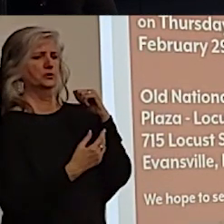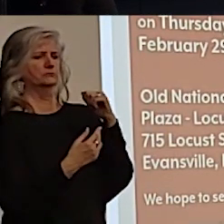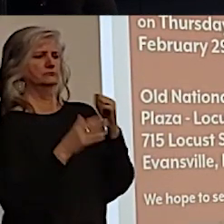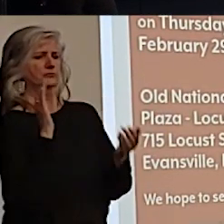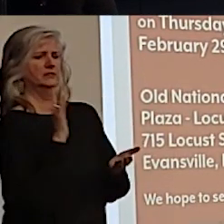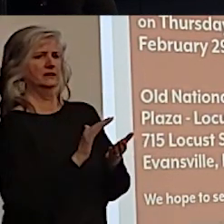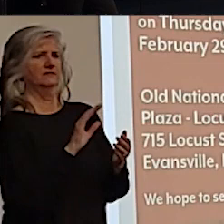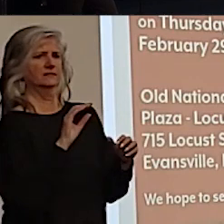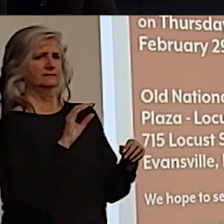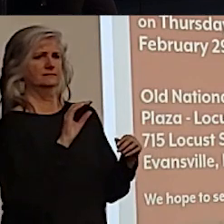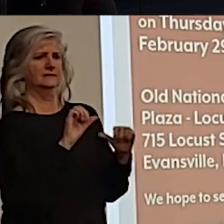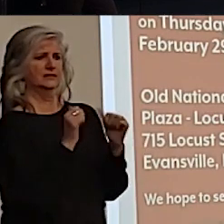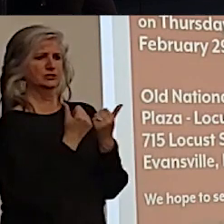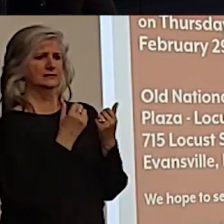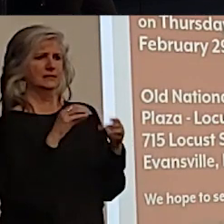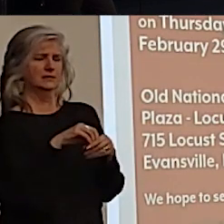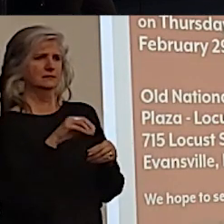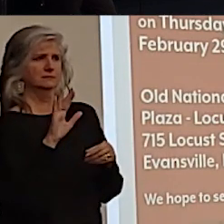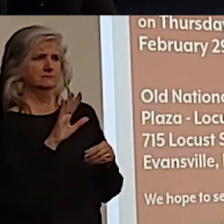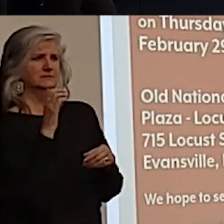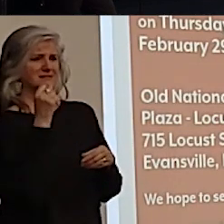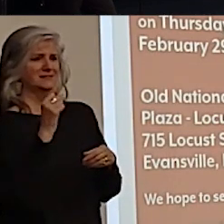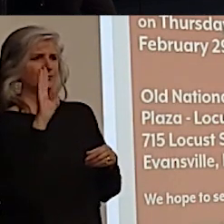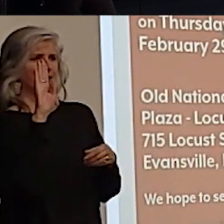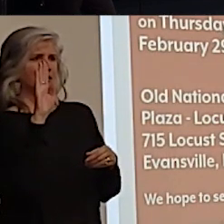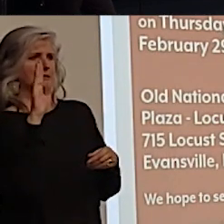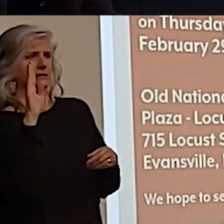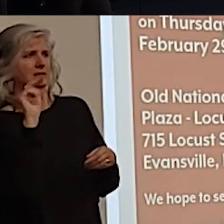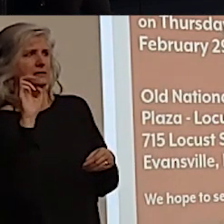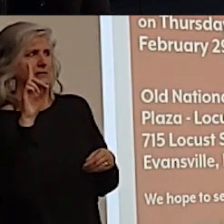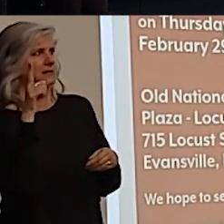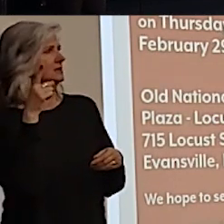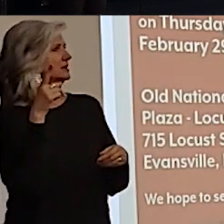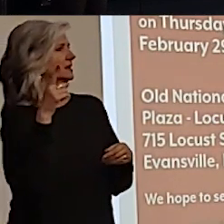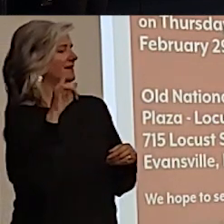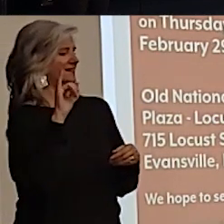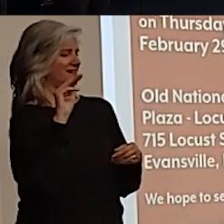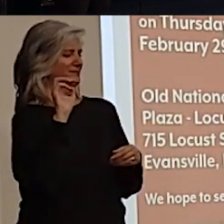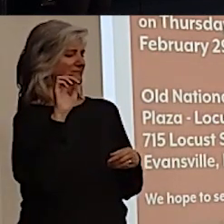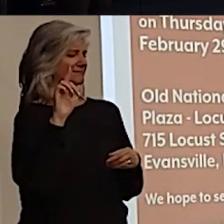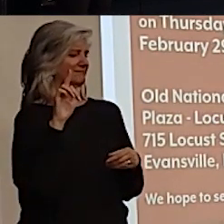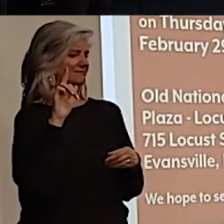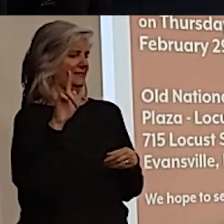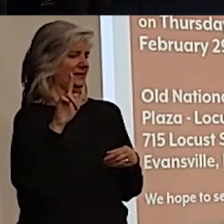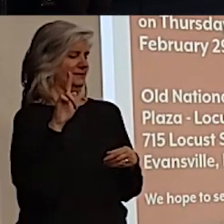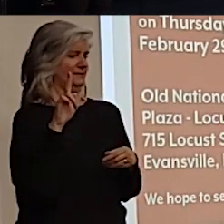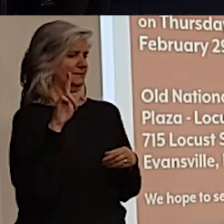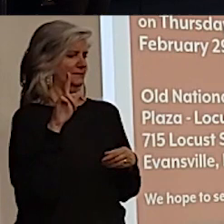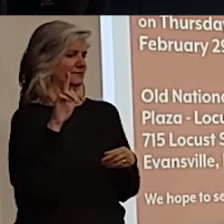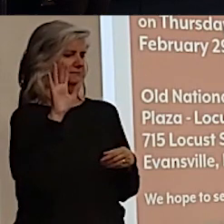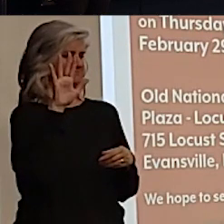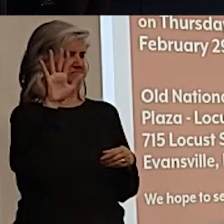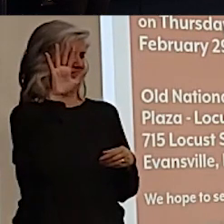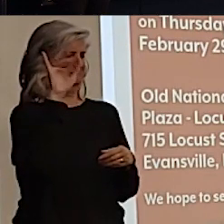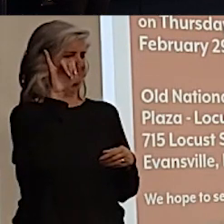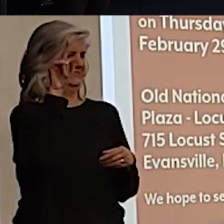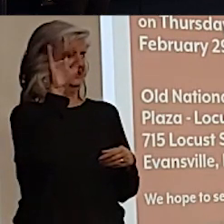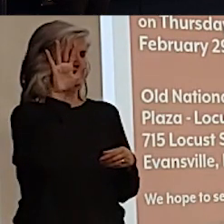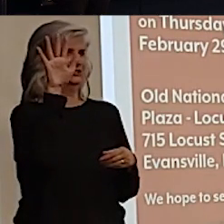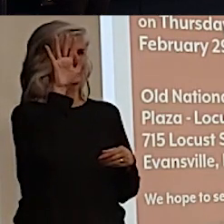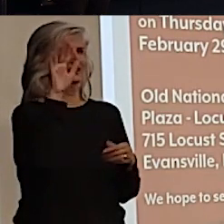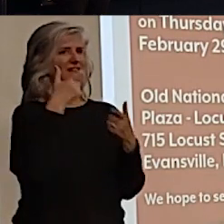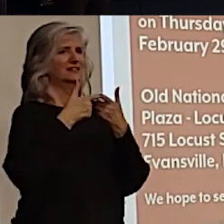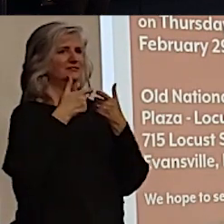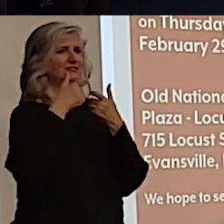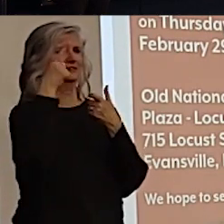Bend that showed up at the, it was an IM electric hearing in South Bend, and they testified